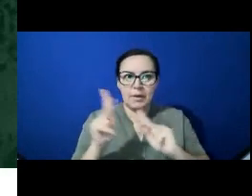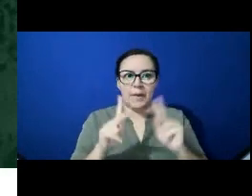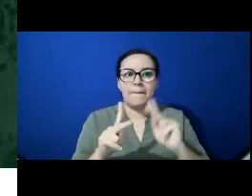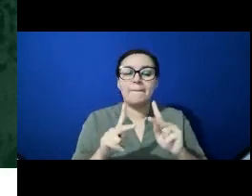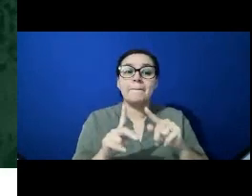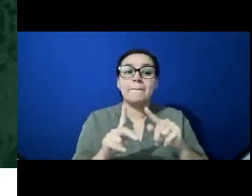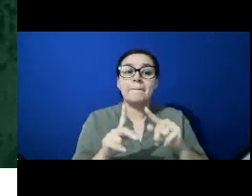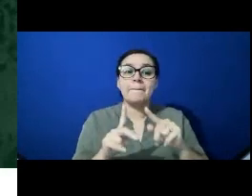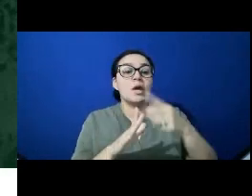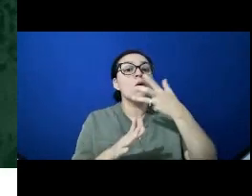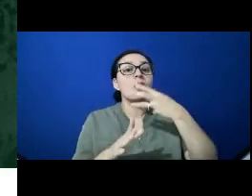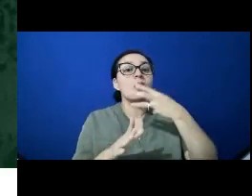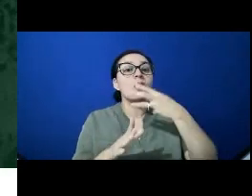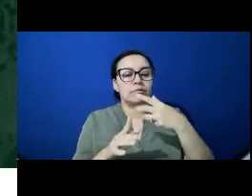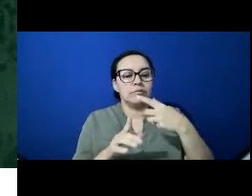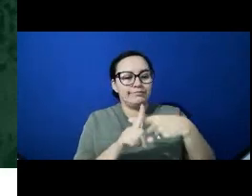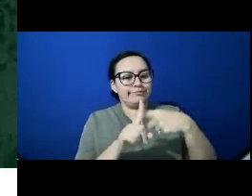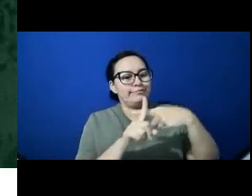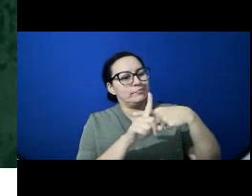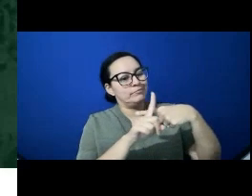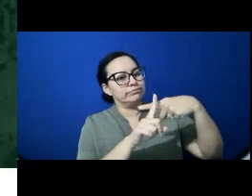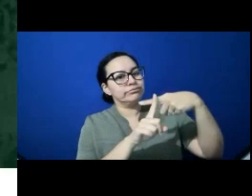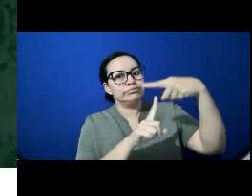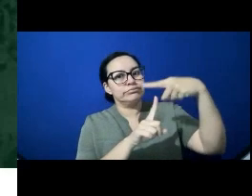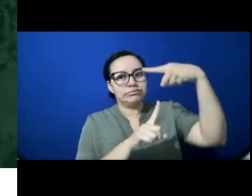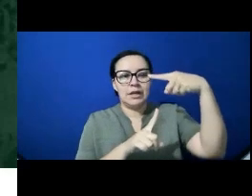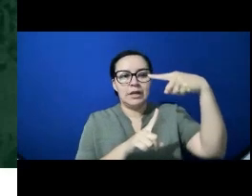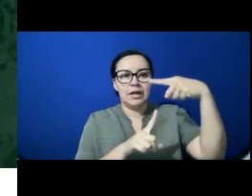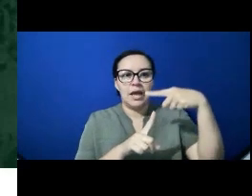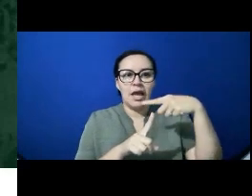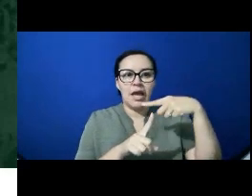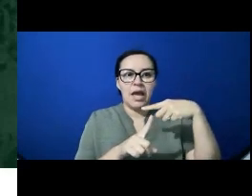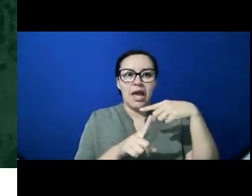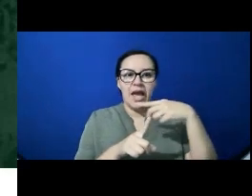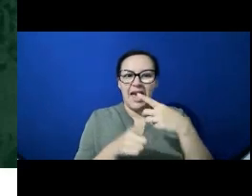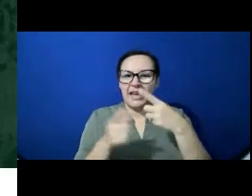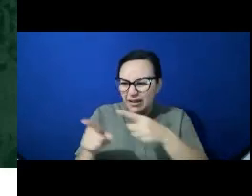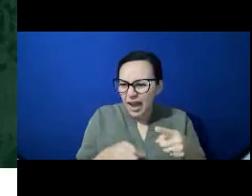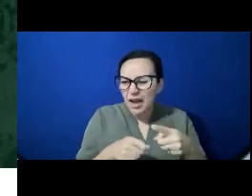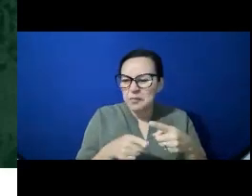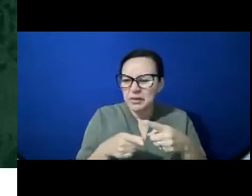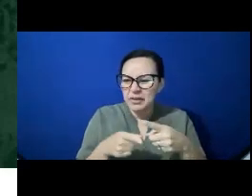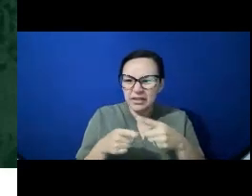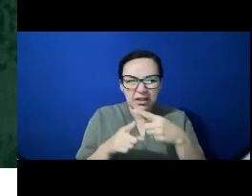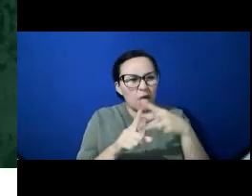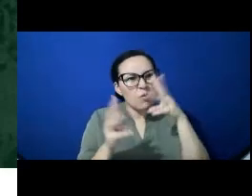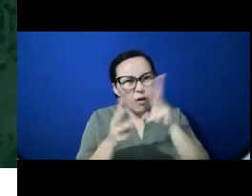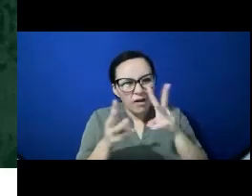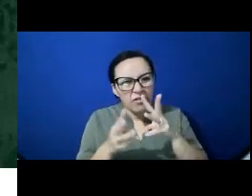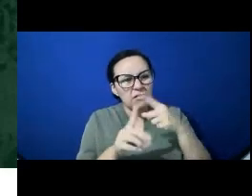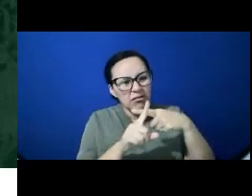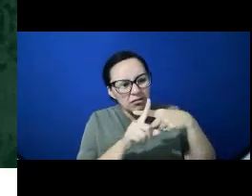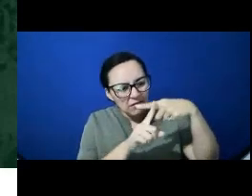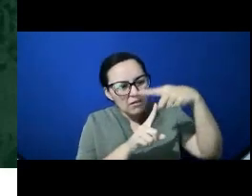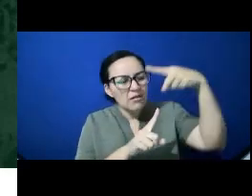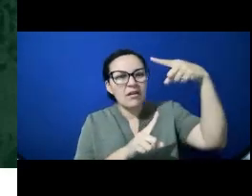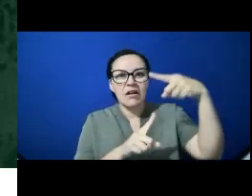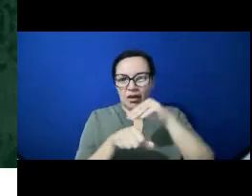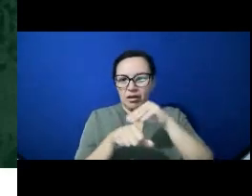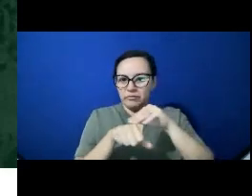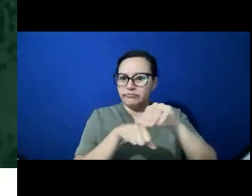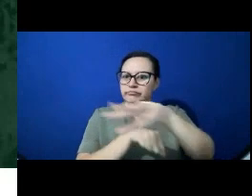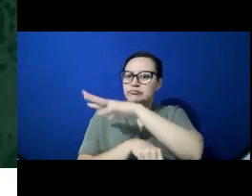climate, including high temperatures. And what are the diseases that can be related to high temperatures?